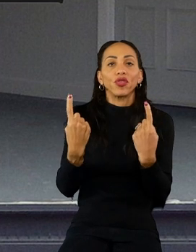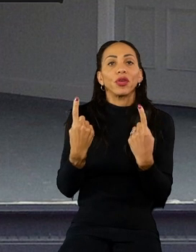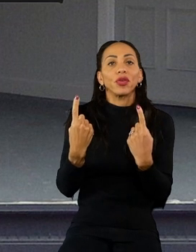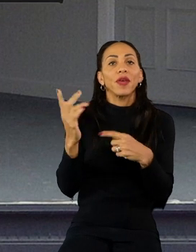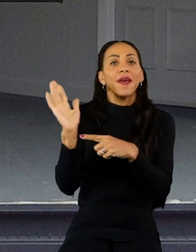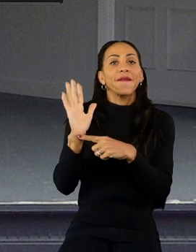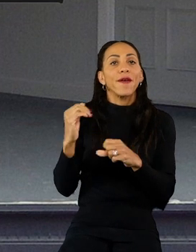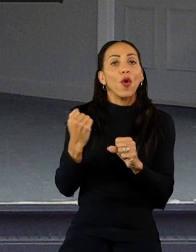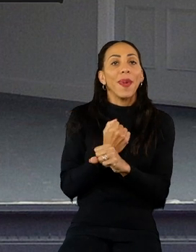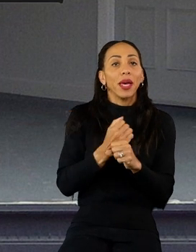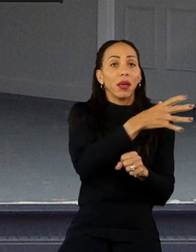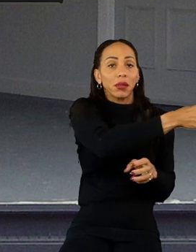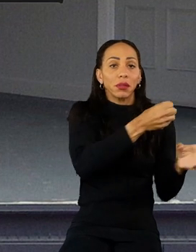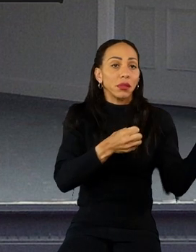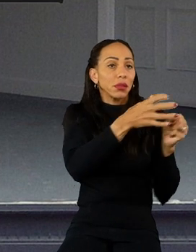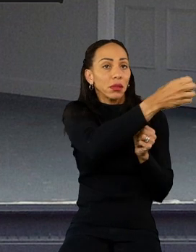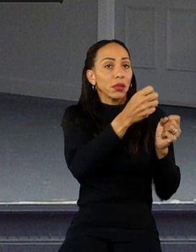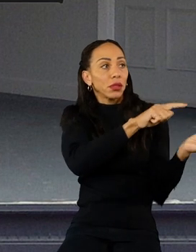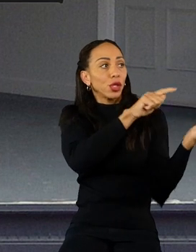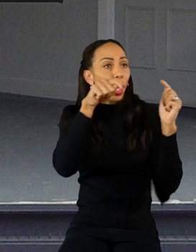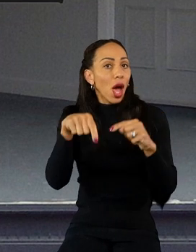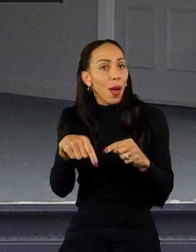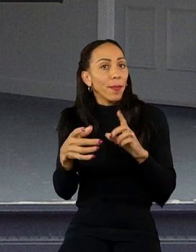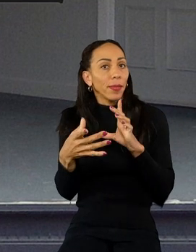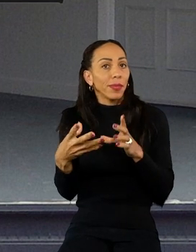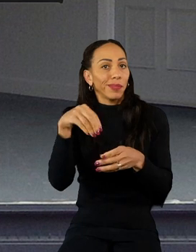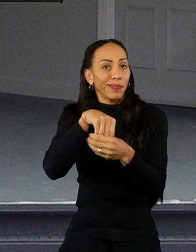deaf, disabled or neurodivergent filmmakers